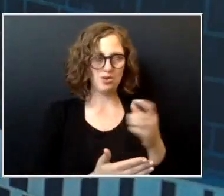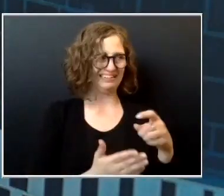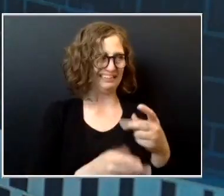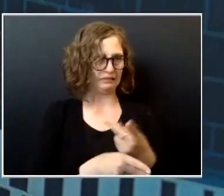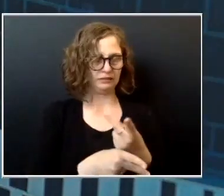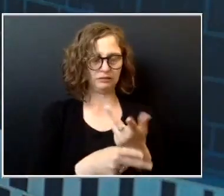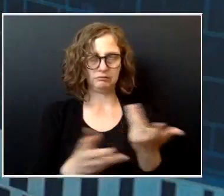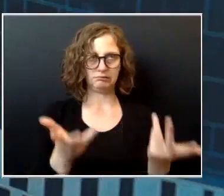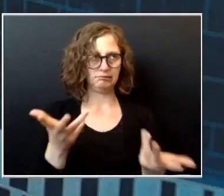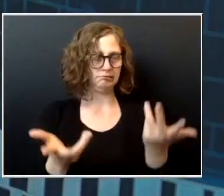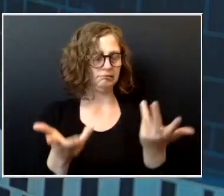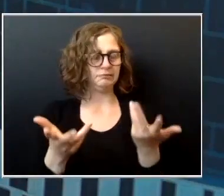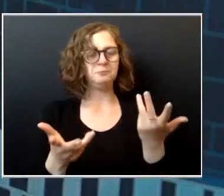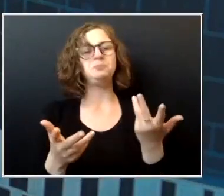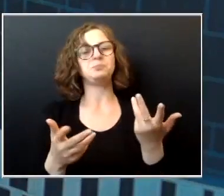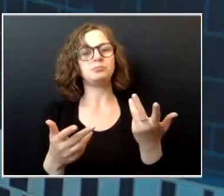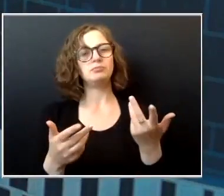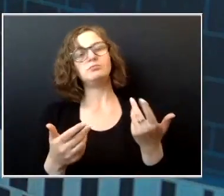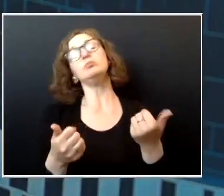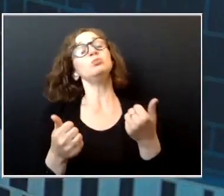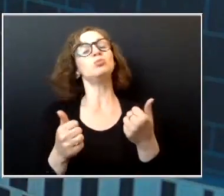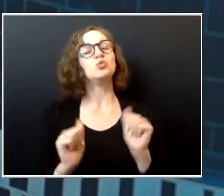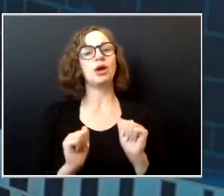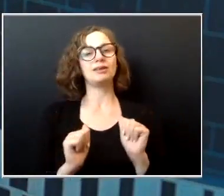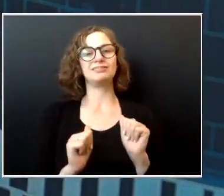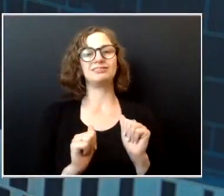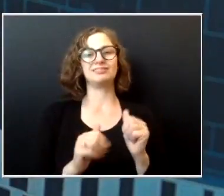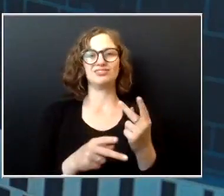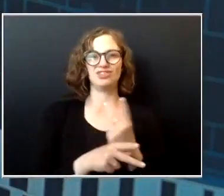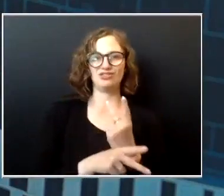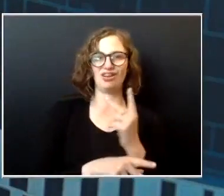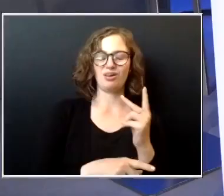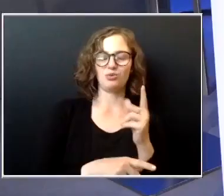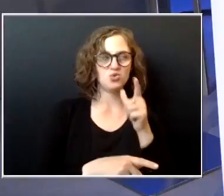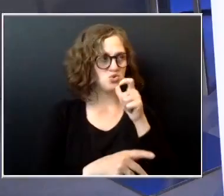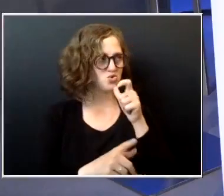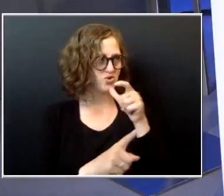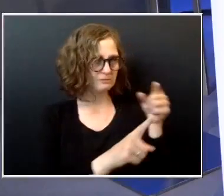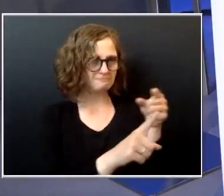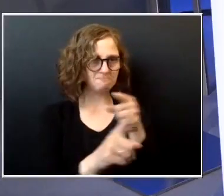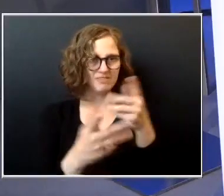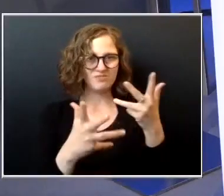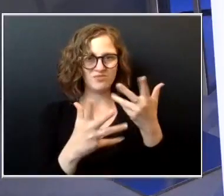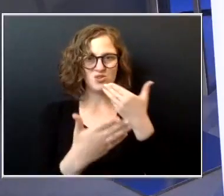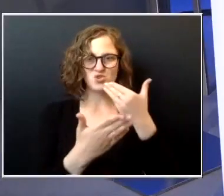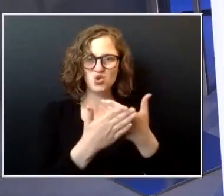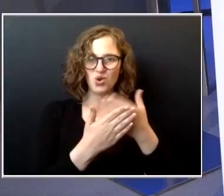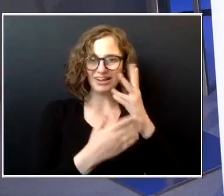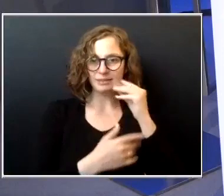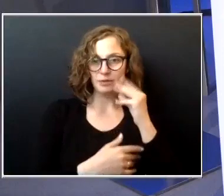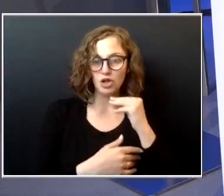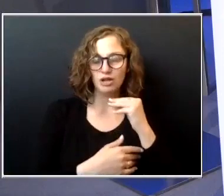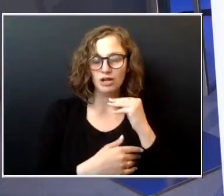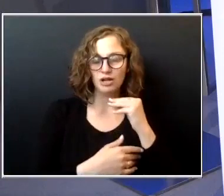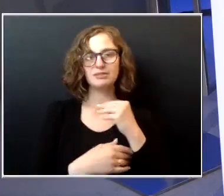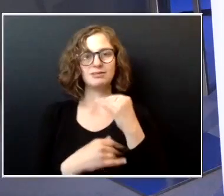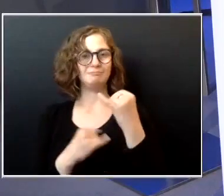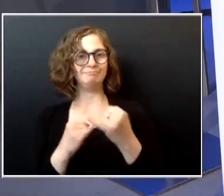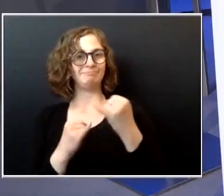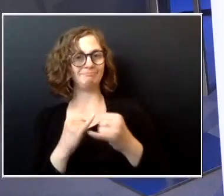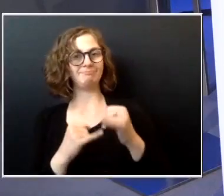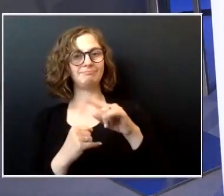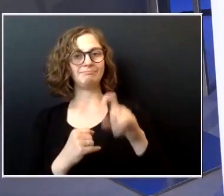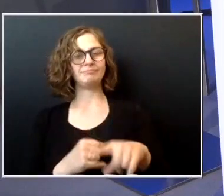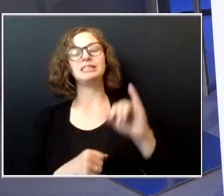to determine how to get that and who's had a good experience. Before we wrap up, Gene, I want to agree. He says, most shocking news